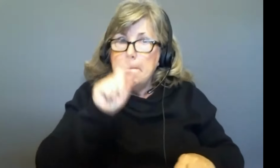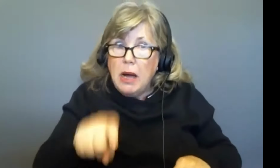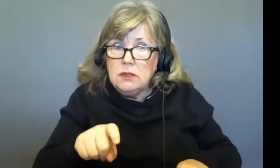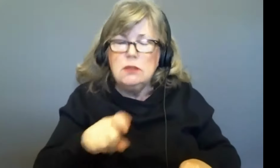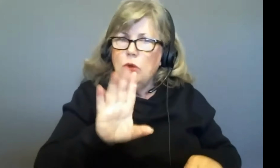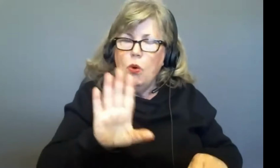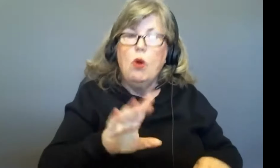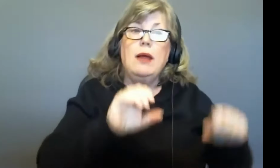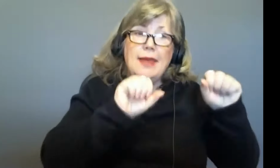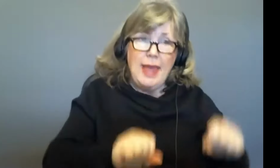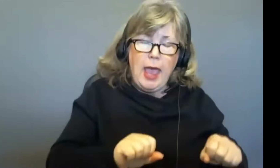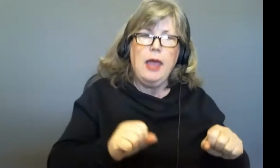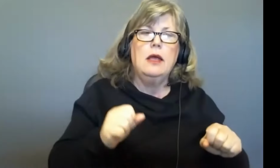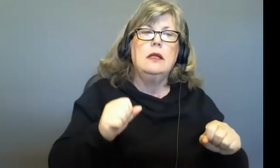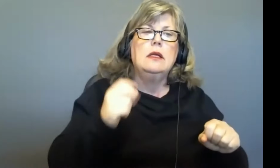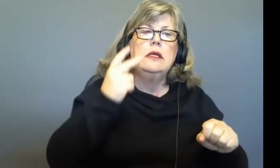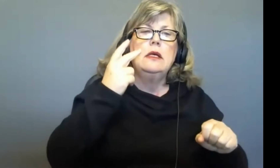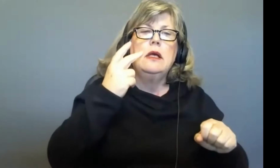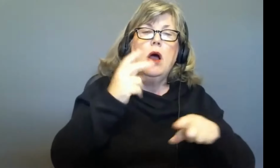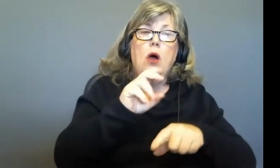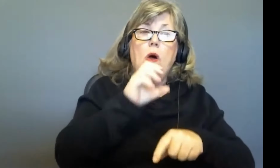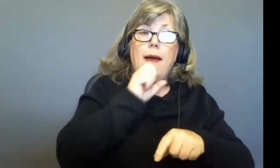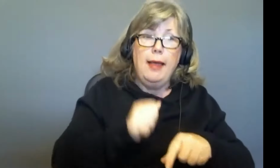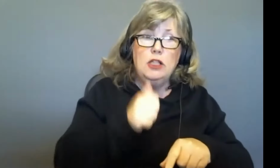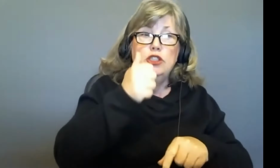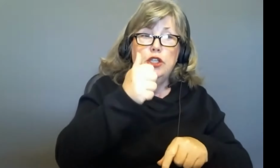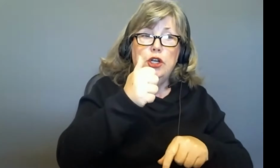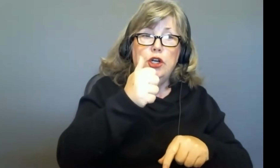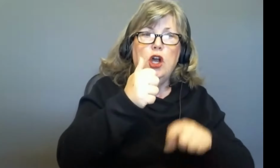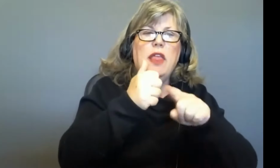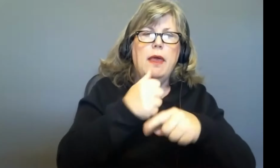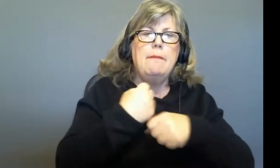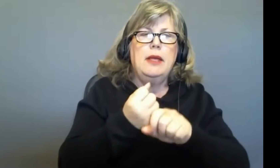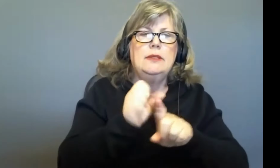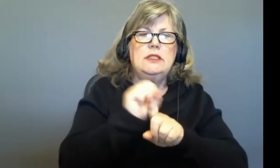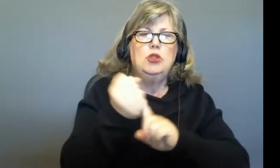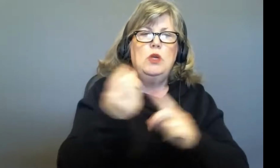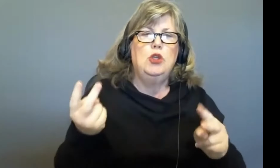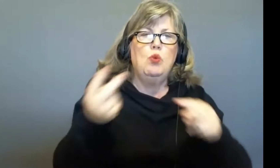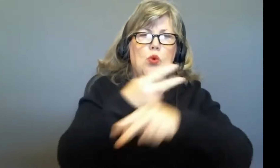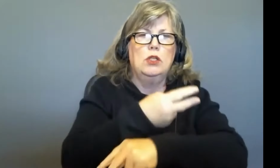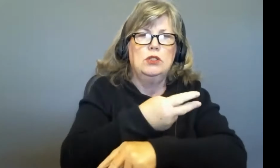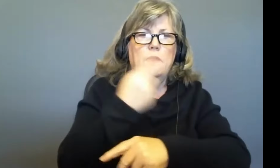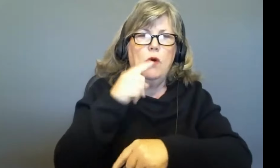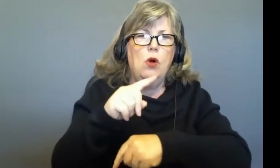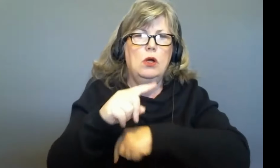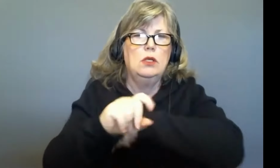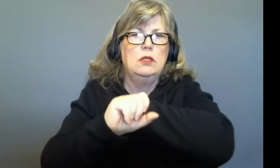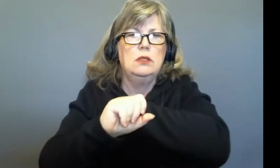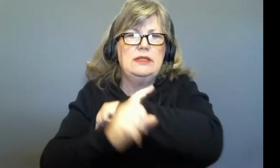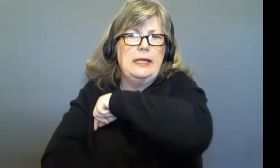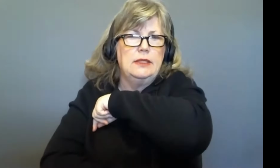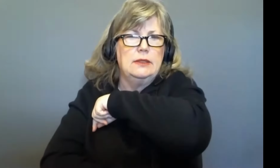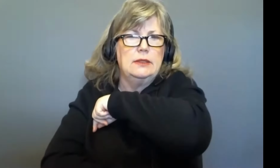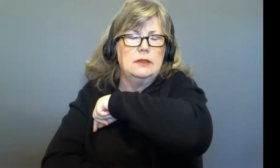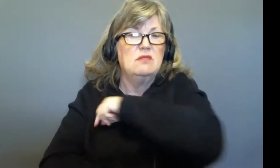it as a factor that will be aggravating when it comes to the time of sentencing. That's the